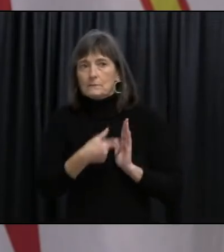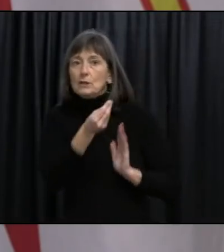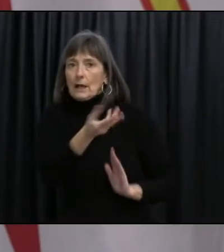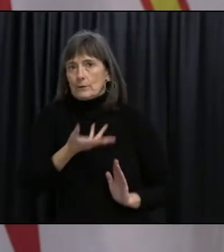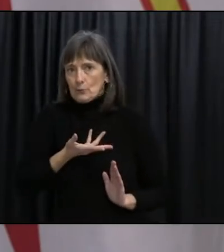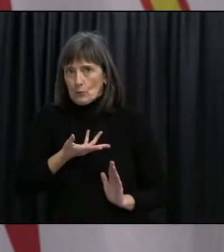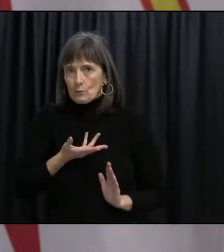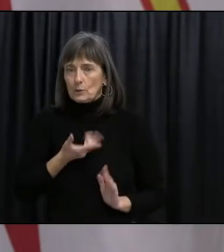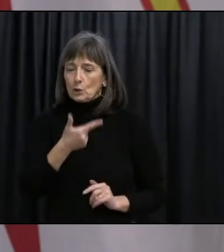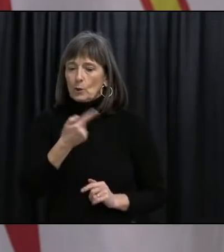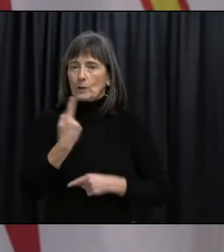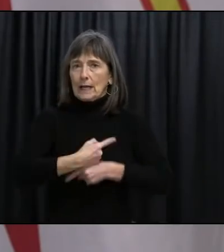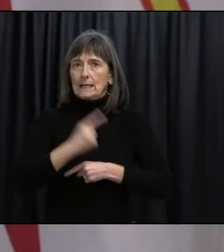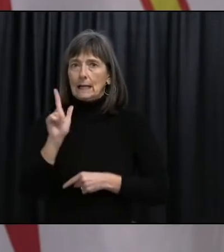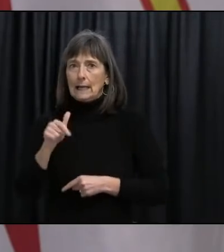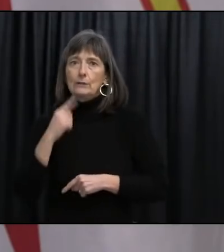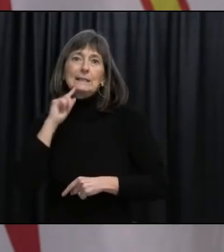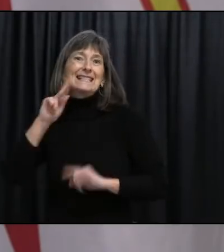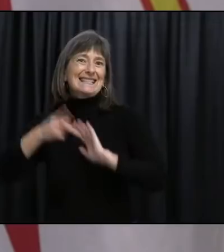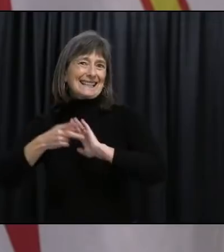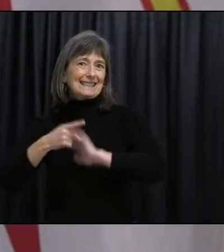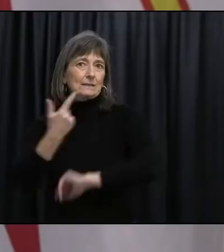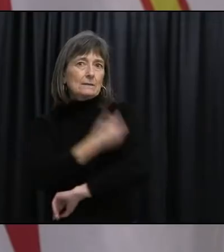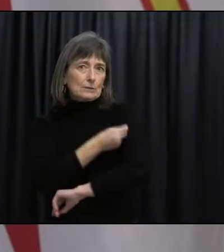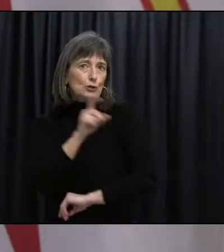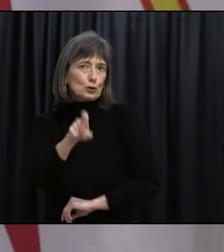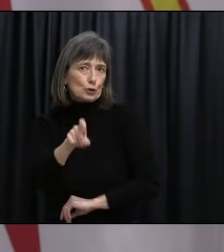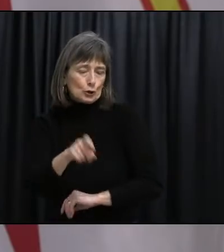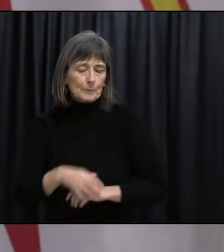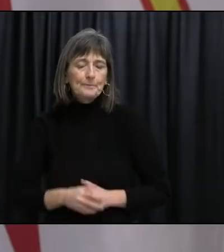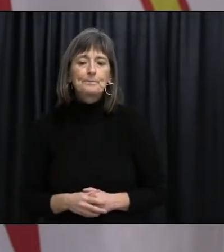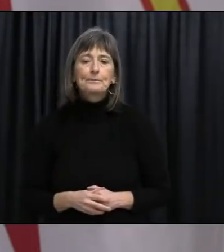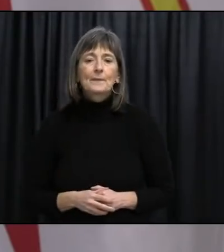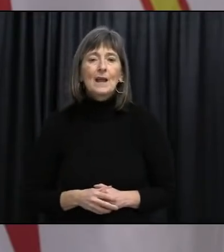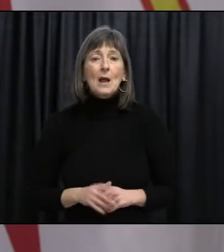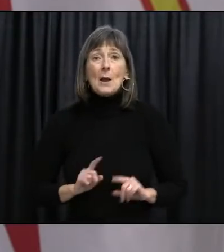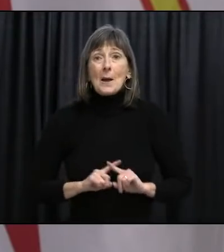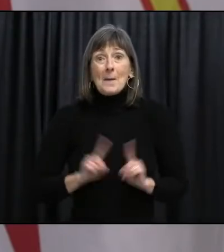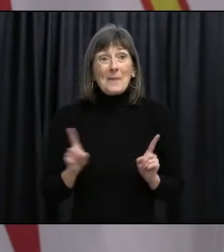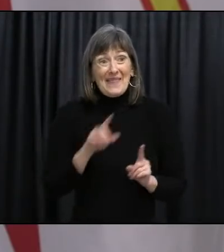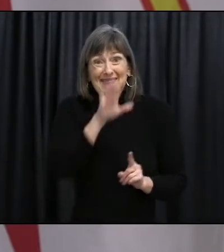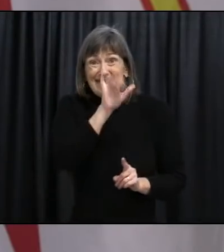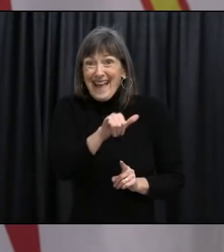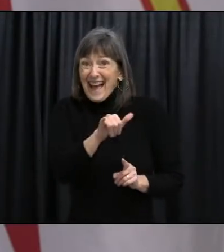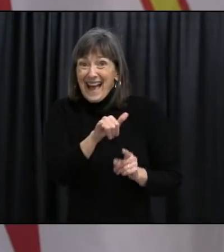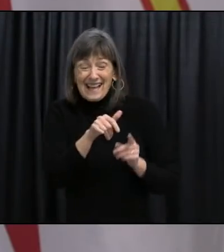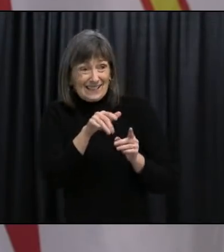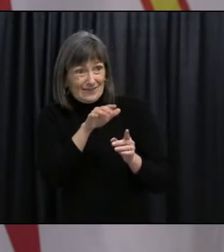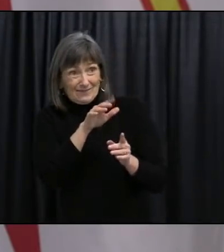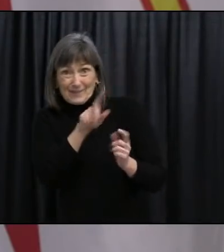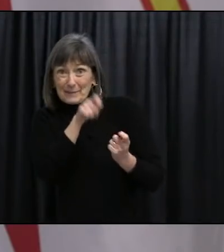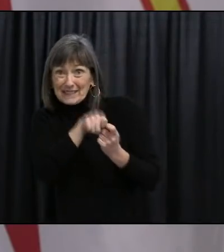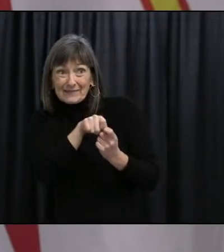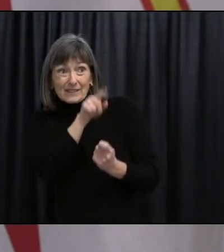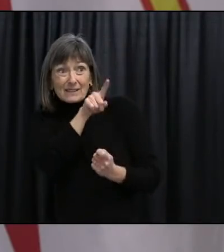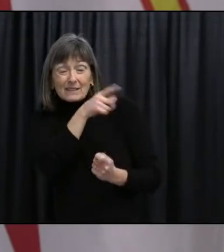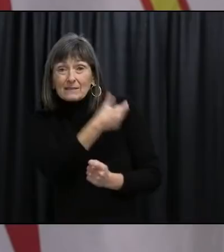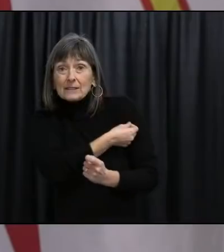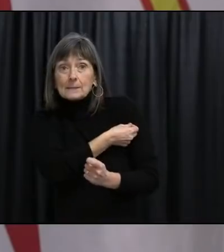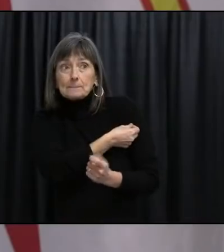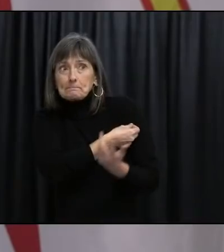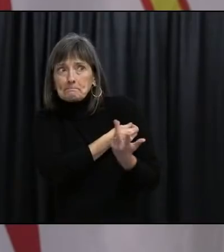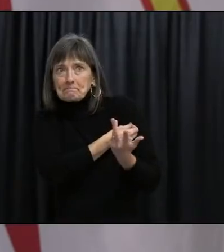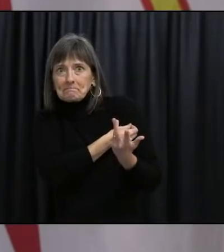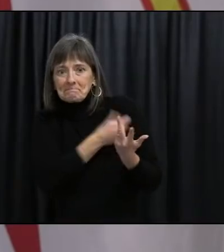know with vaccines in general, and we don't have experience with the Pfizer vaccine out beyond,